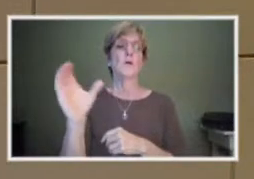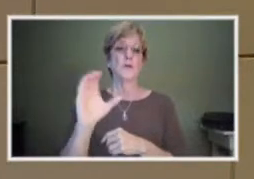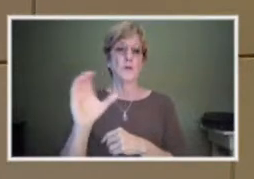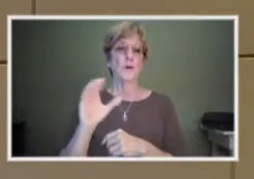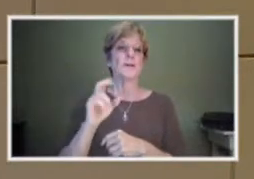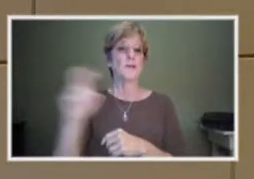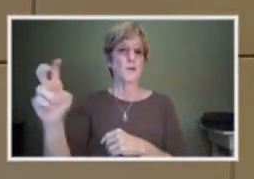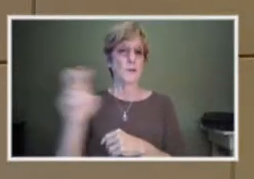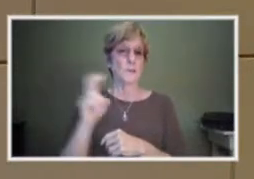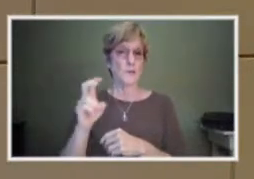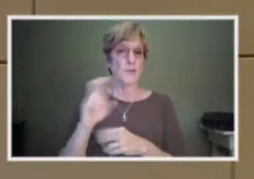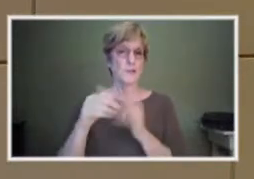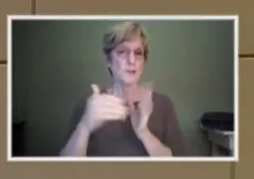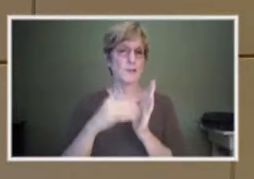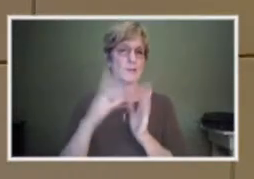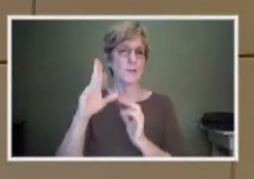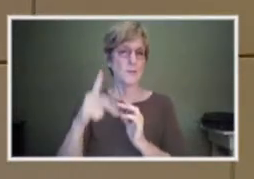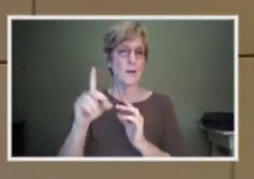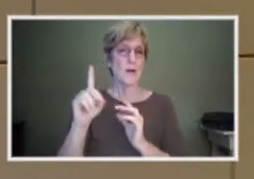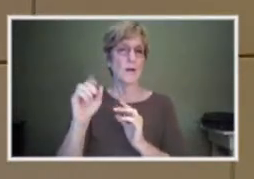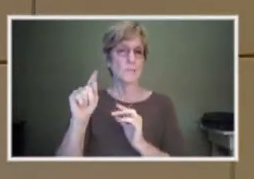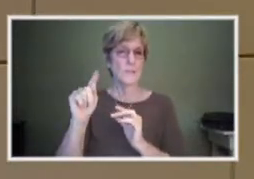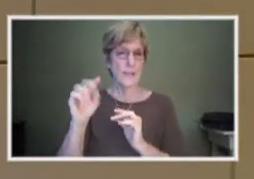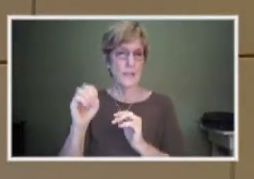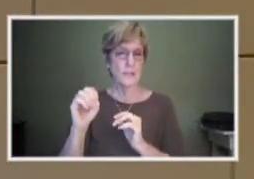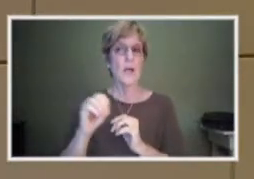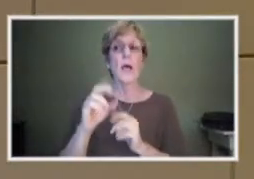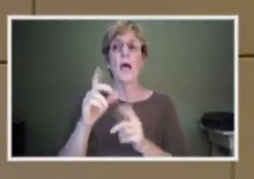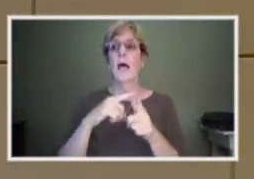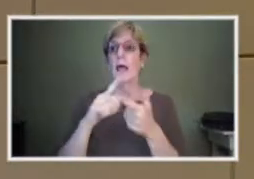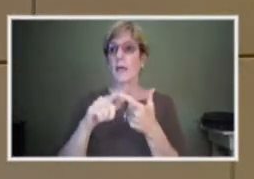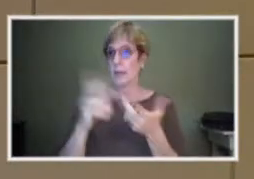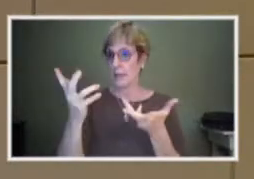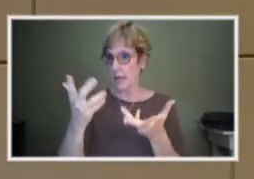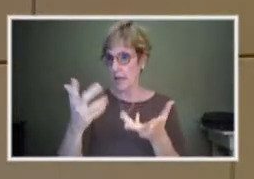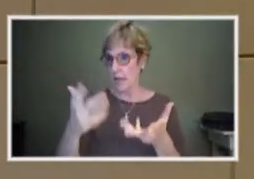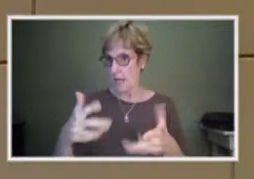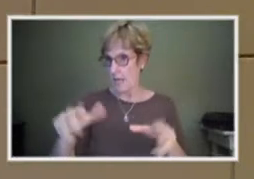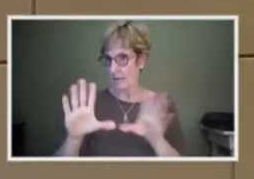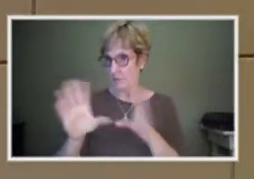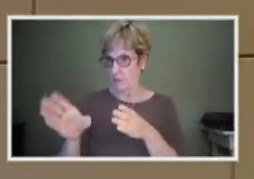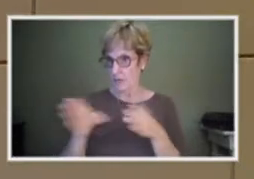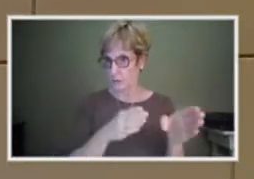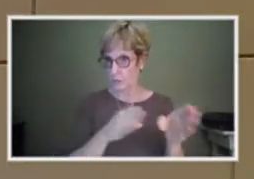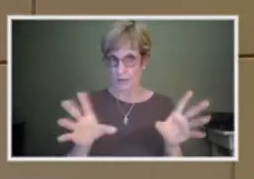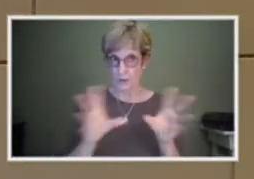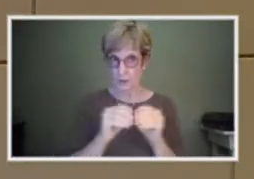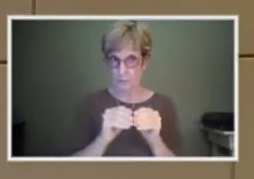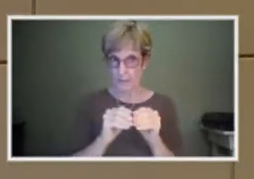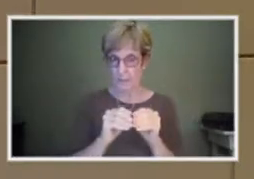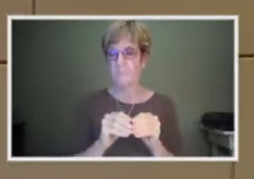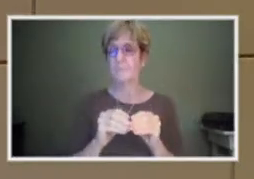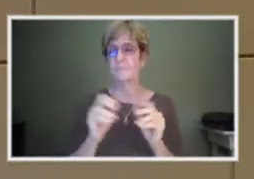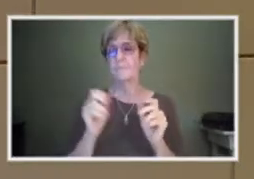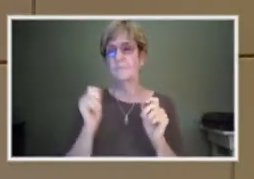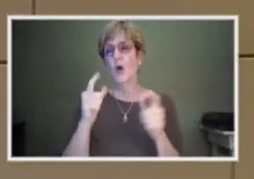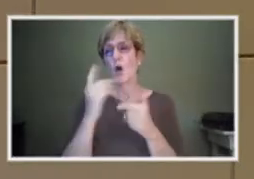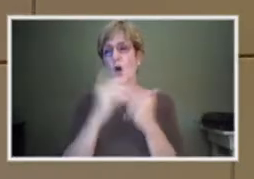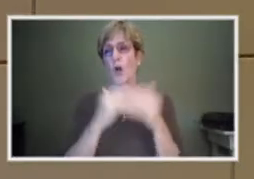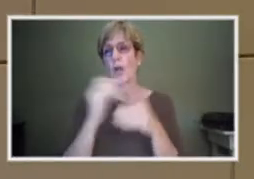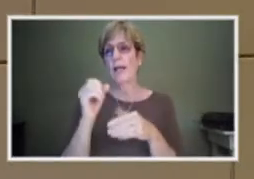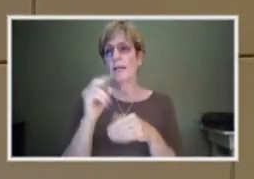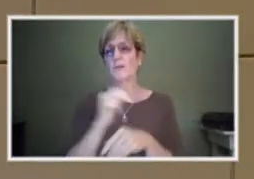update also. And then after the a strategy session or a all-hands-on committee meeting on the